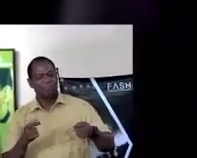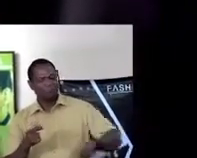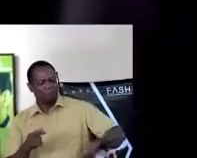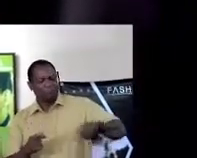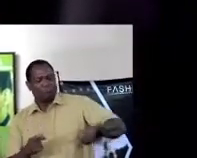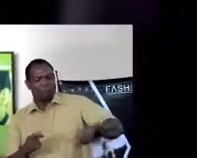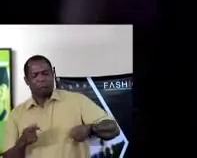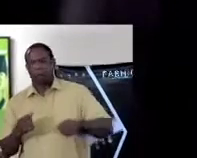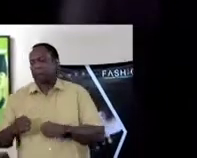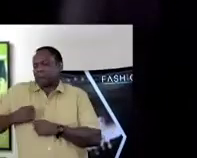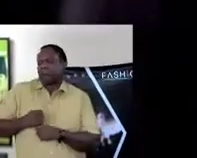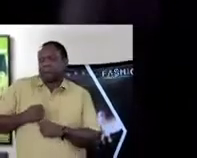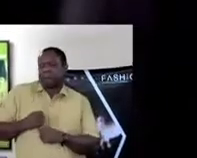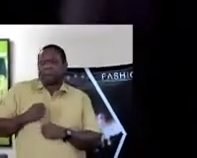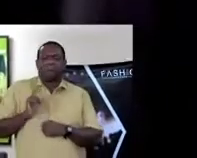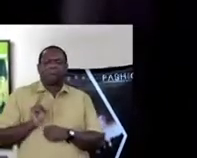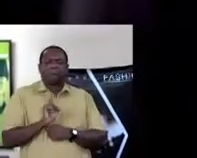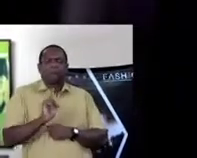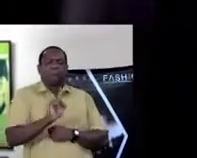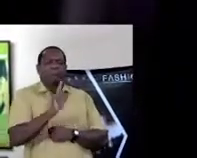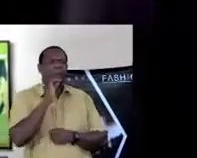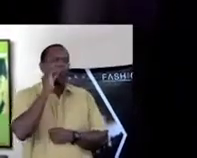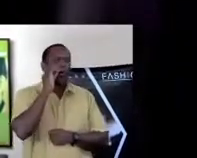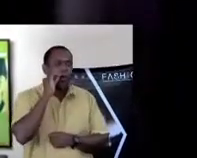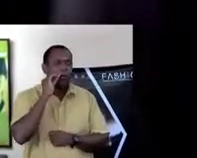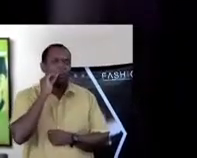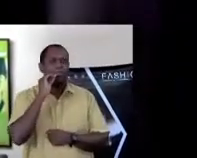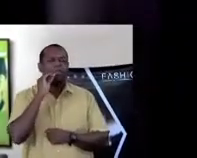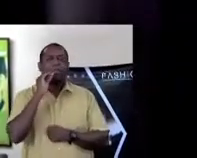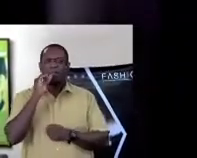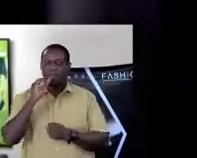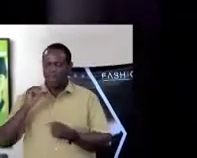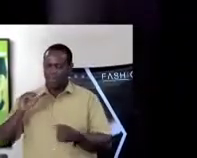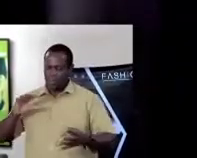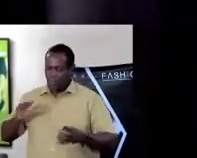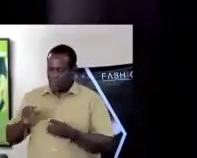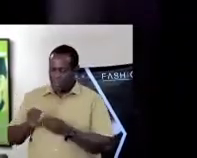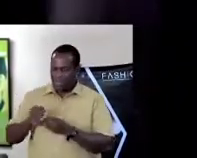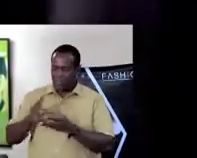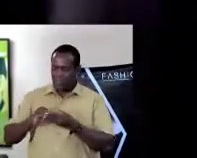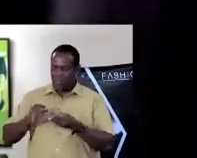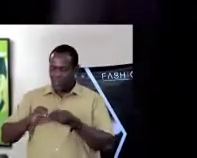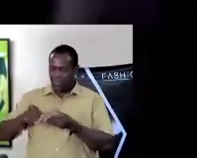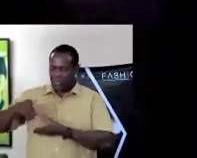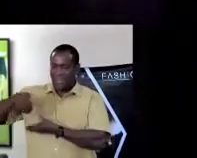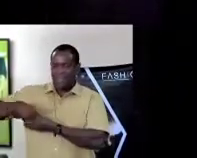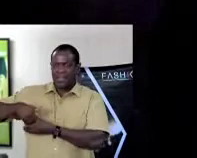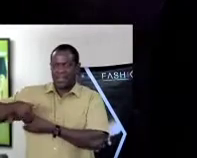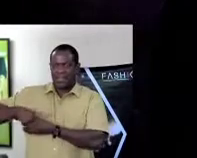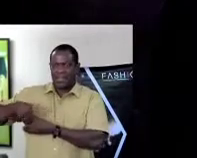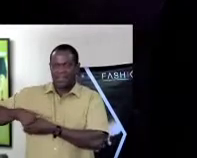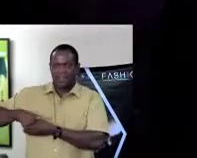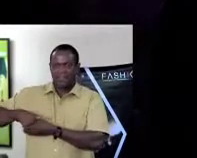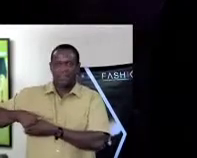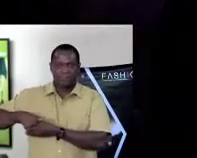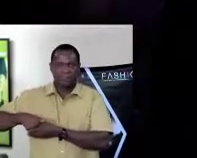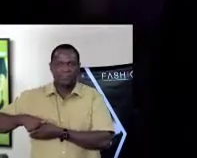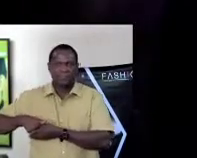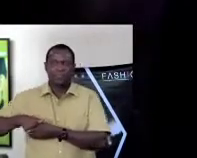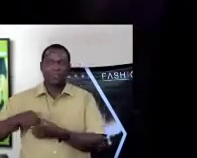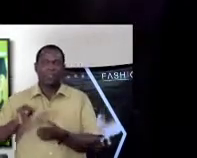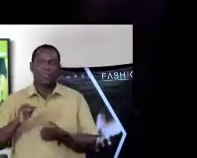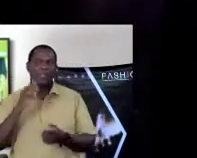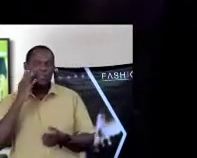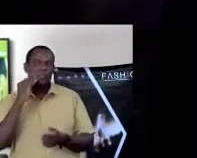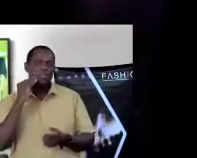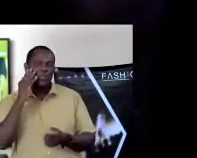feeling that you have coursed them through your experience. The experiential quality